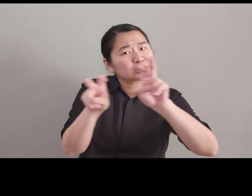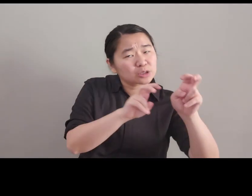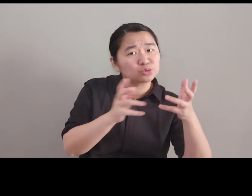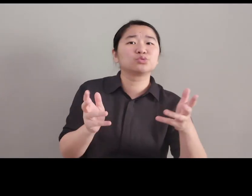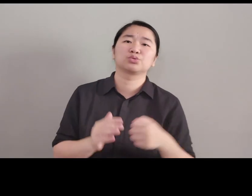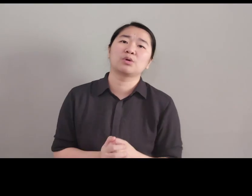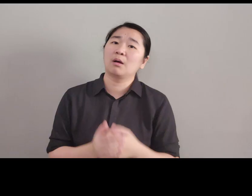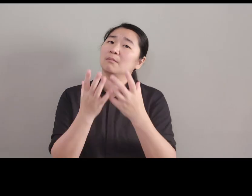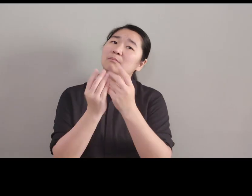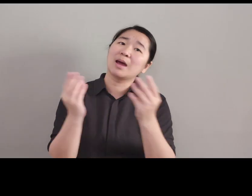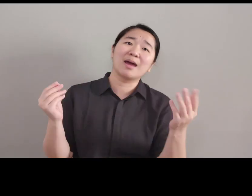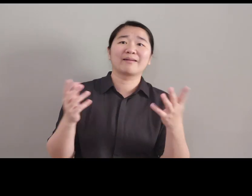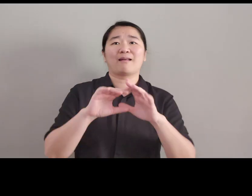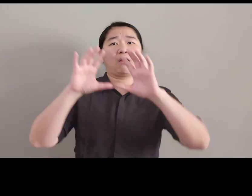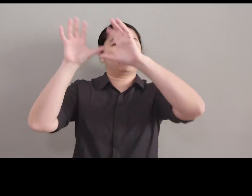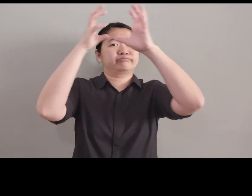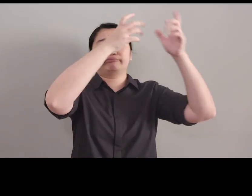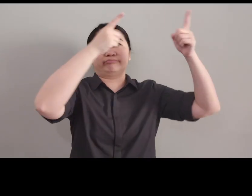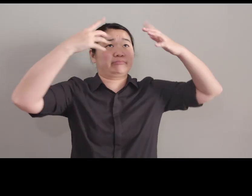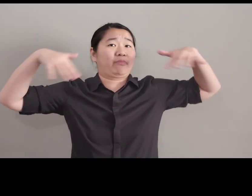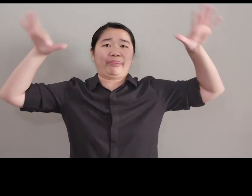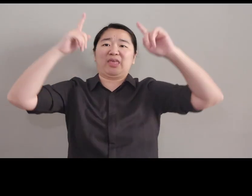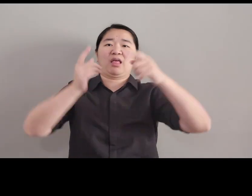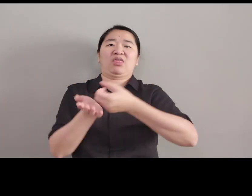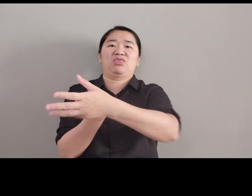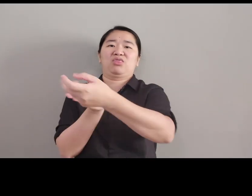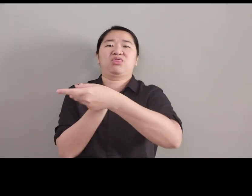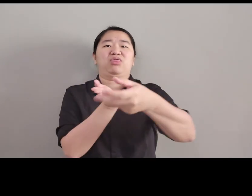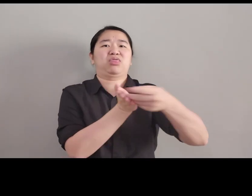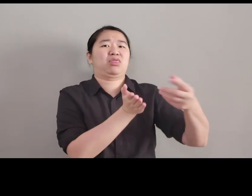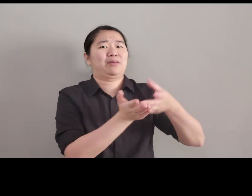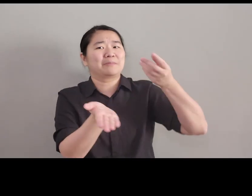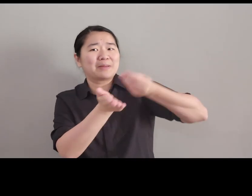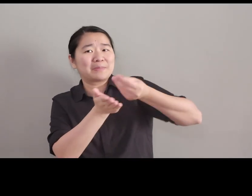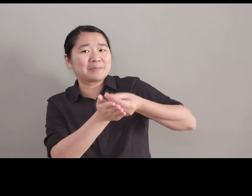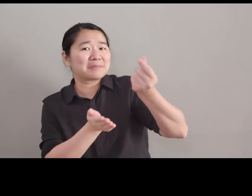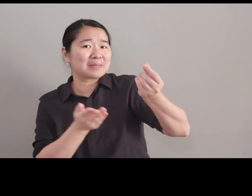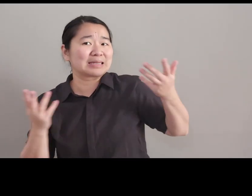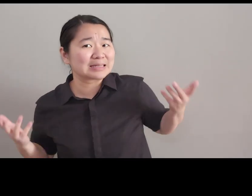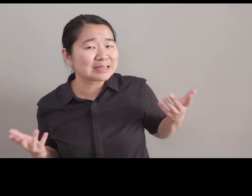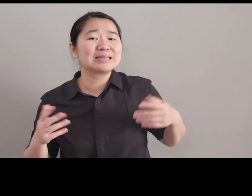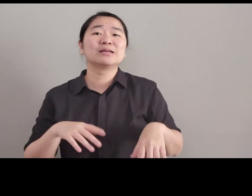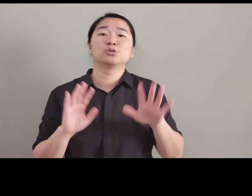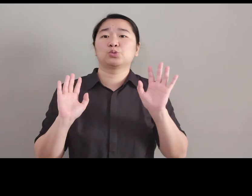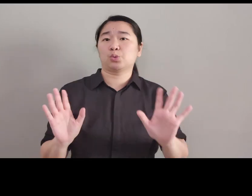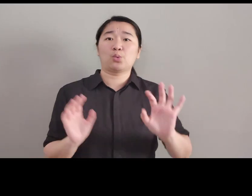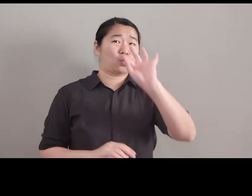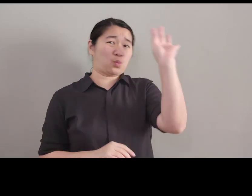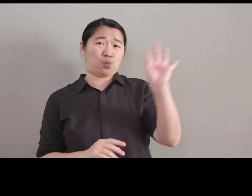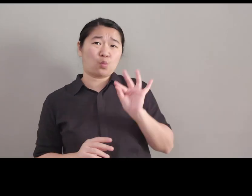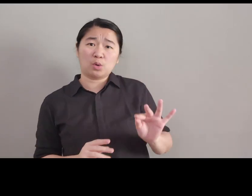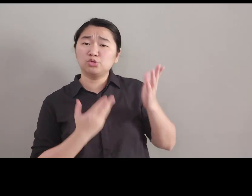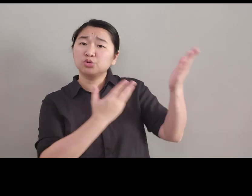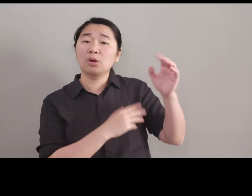unquote useless commercial services. I don't know if you agree that they're useless, but so the question is about the EU providing a tool.